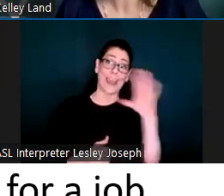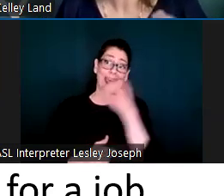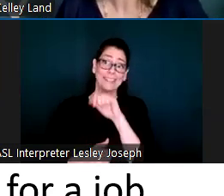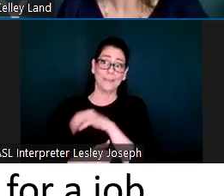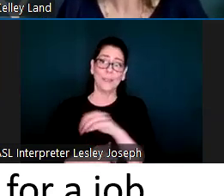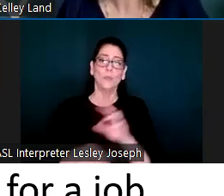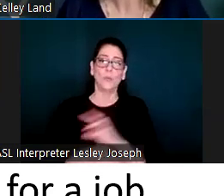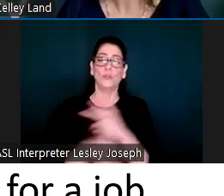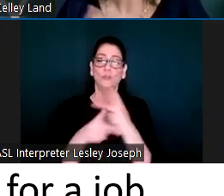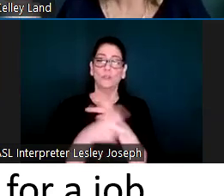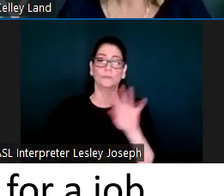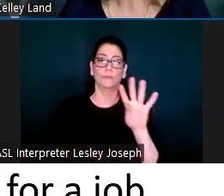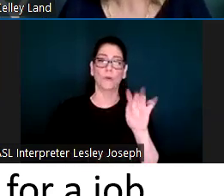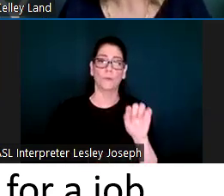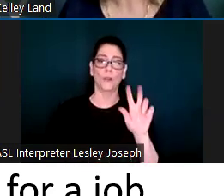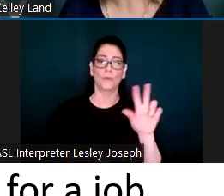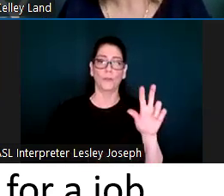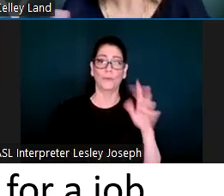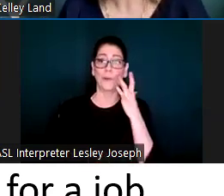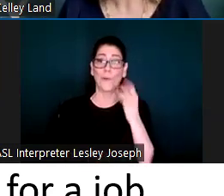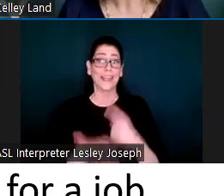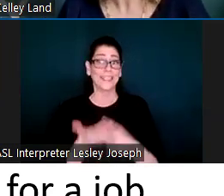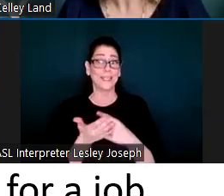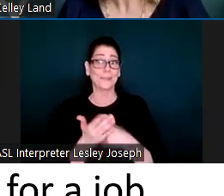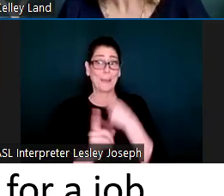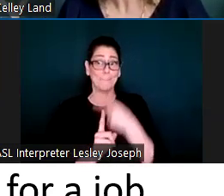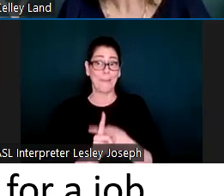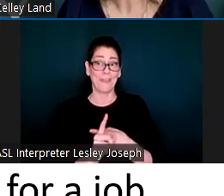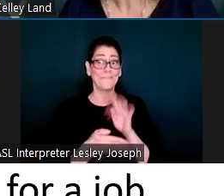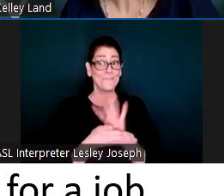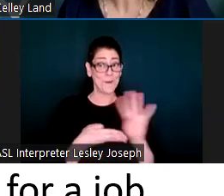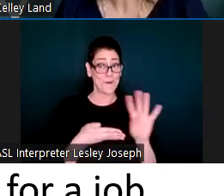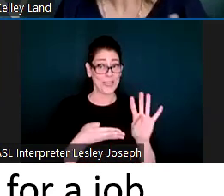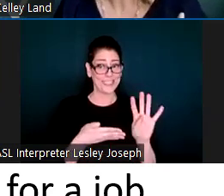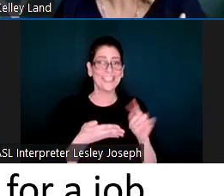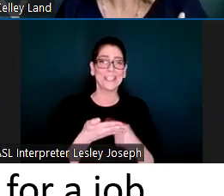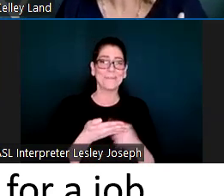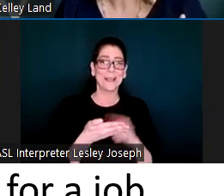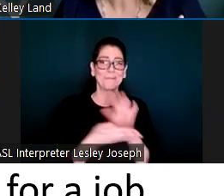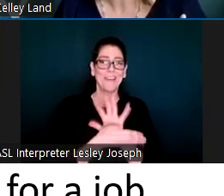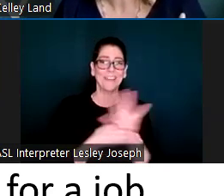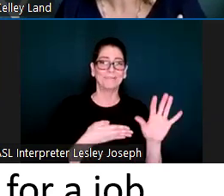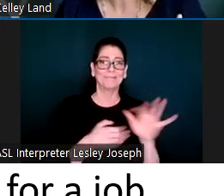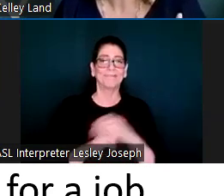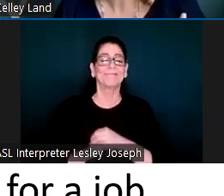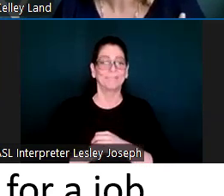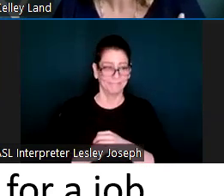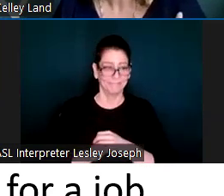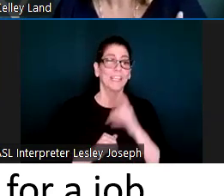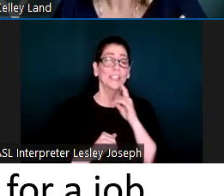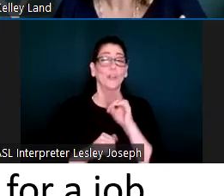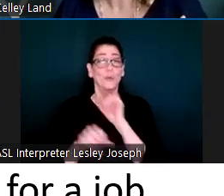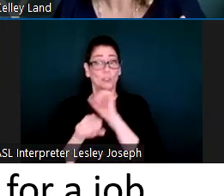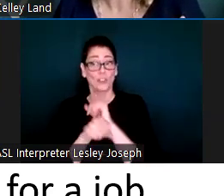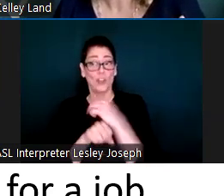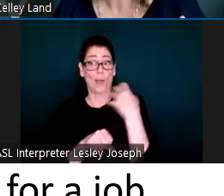because some months have 4 weeks, some months have 5 weeks. So again, our calculation is the job coach's hourly wage,